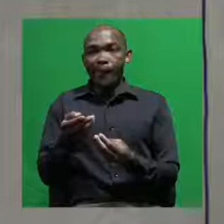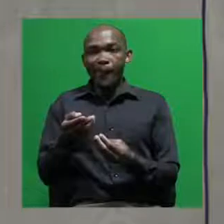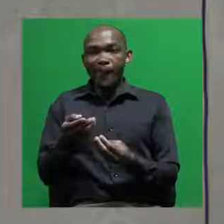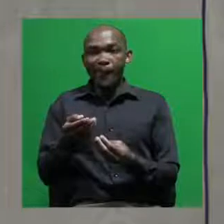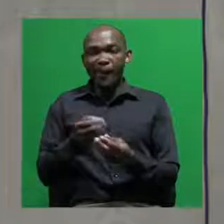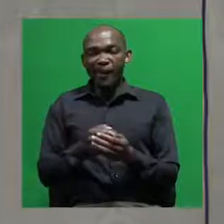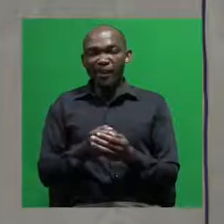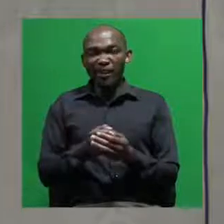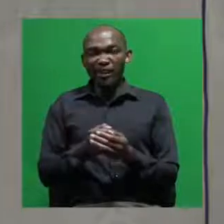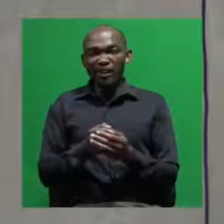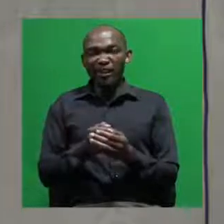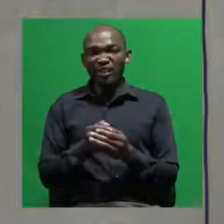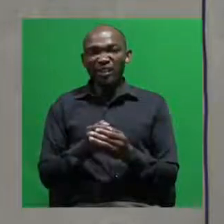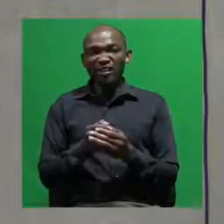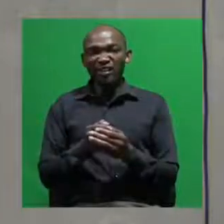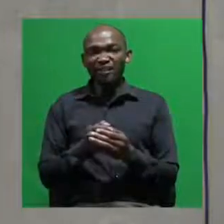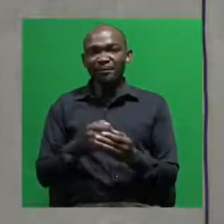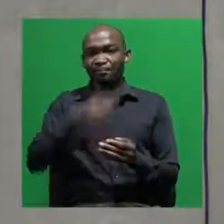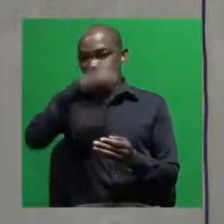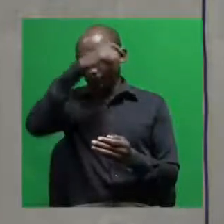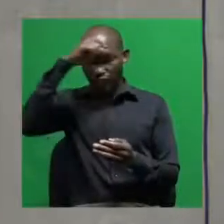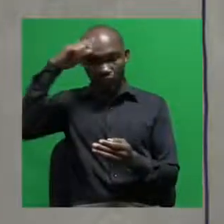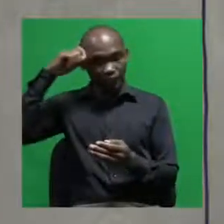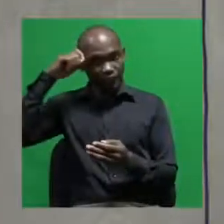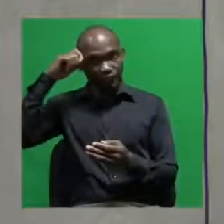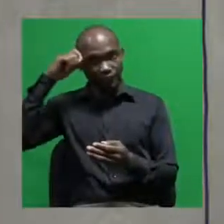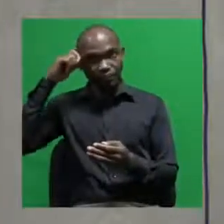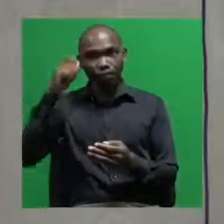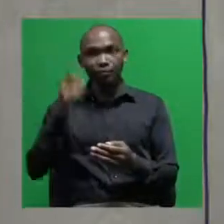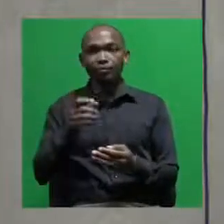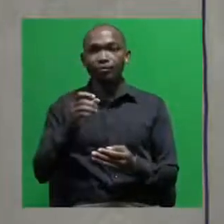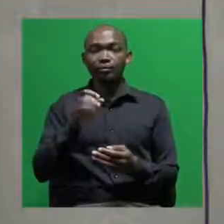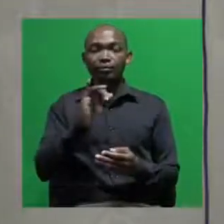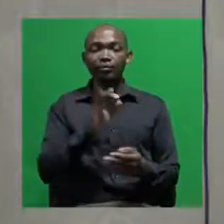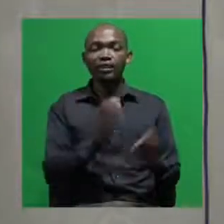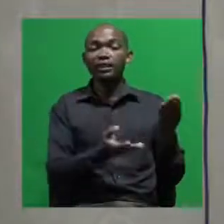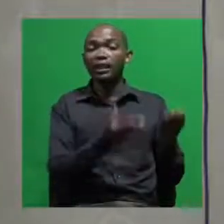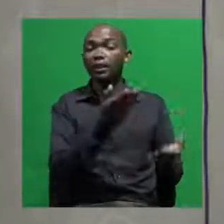the temperature is a measure